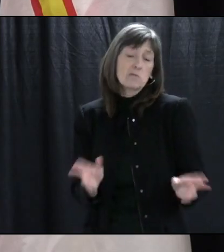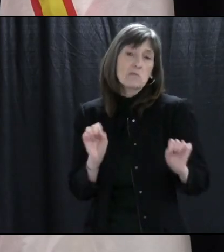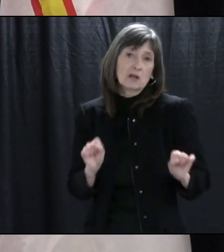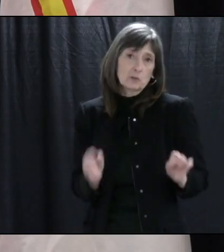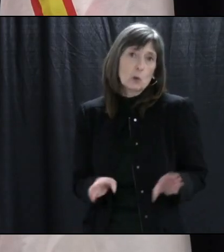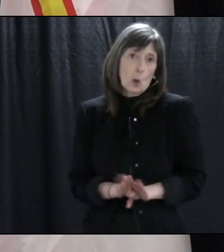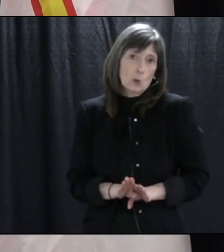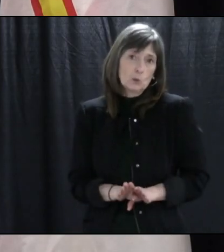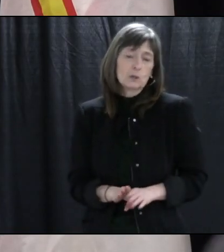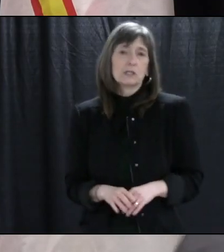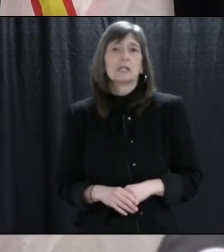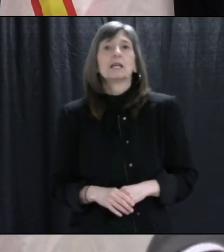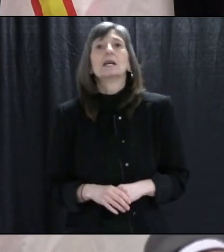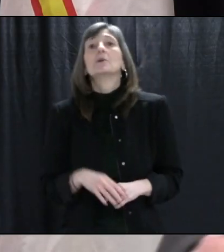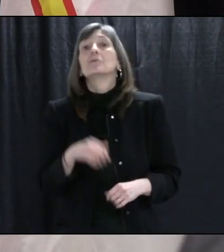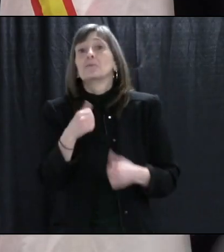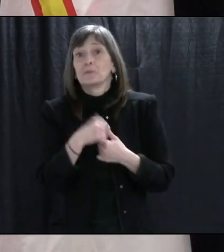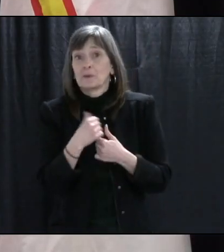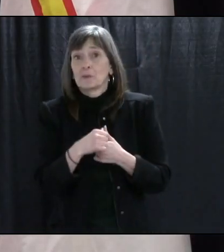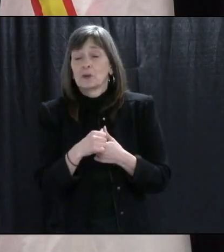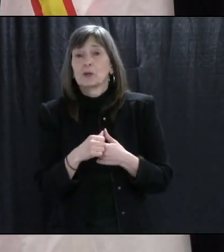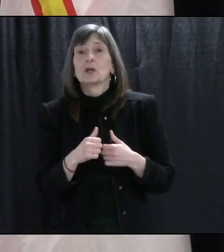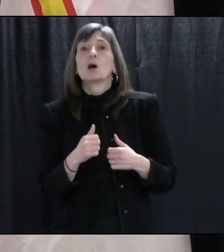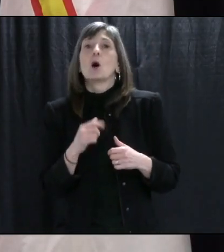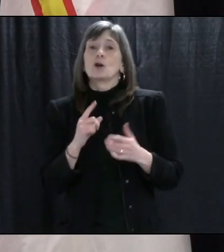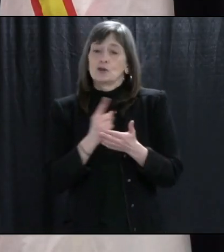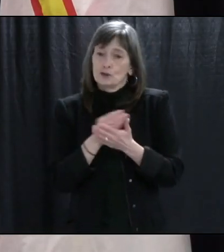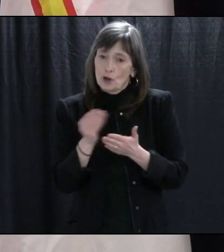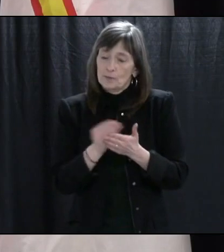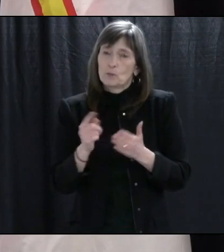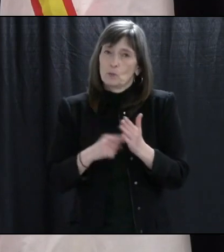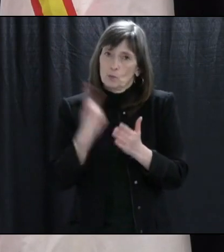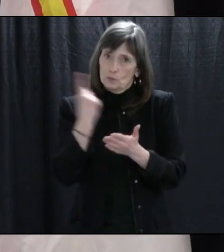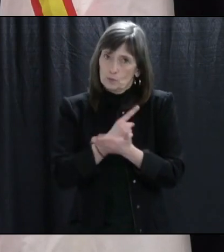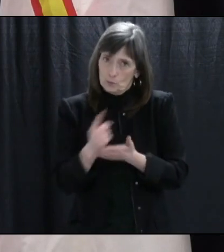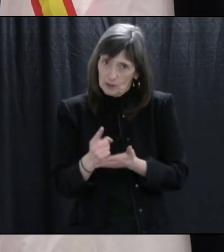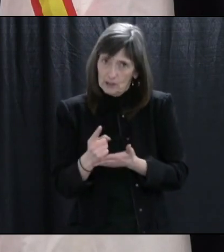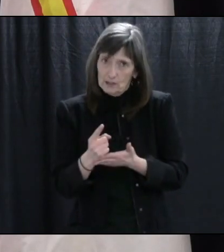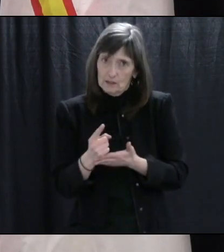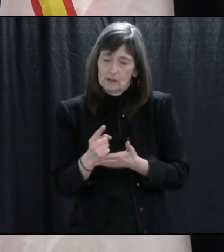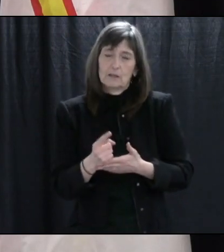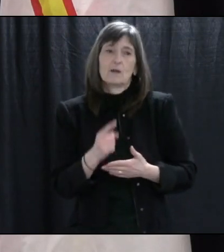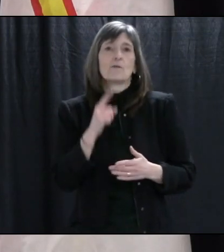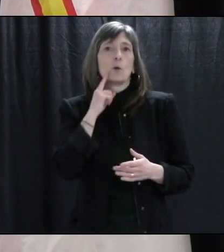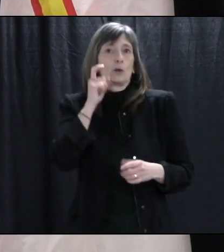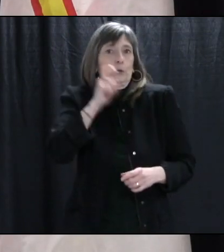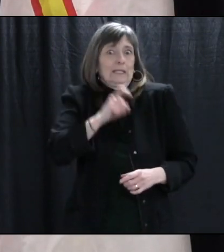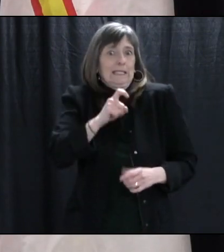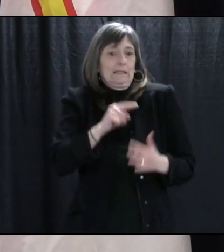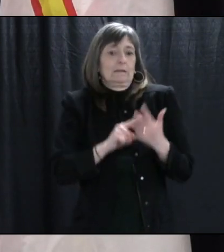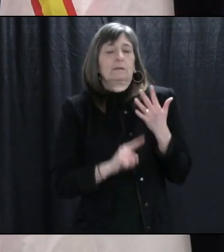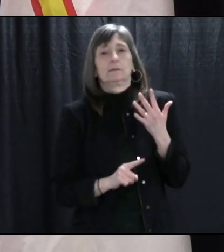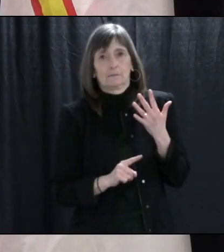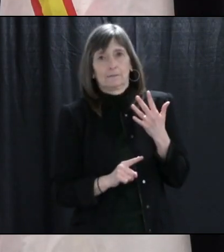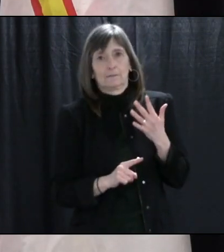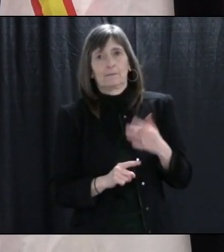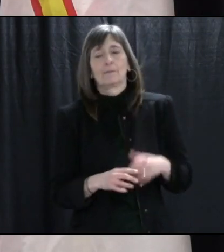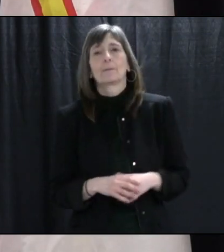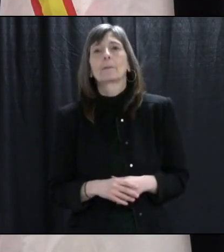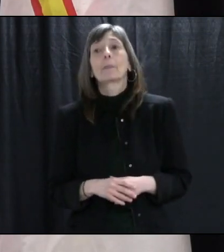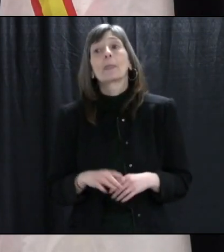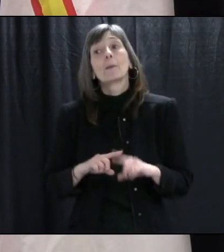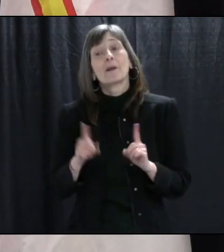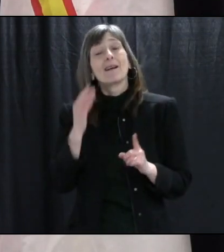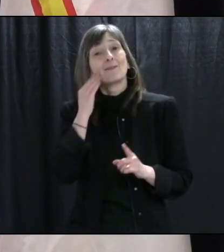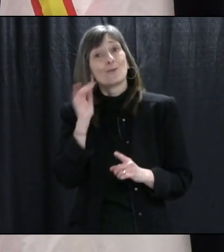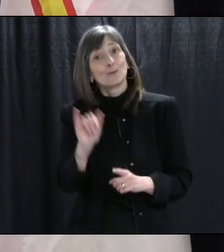it's once a week and only for things that you really need. But I also know not everyone has the resources to shop